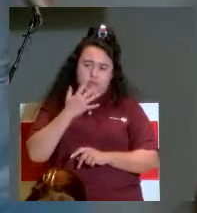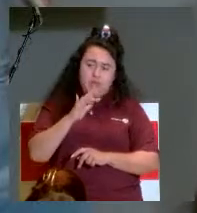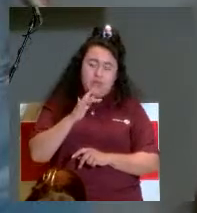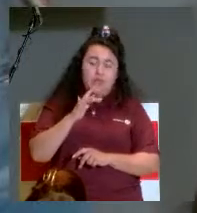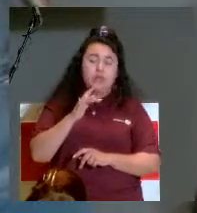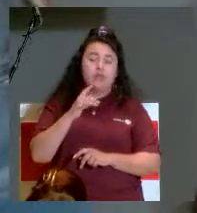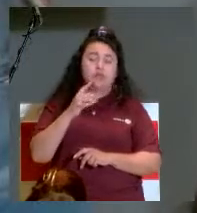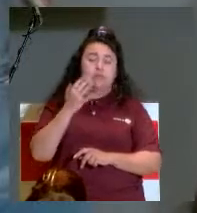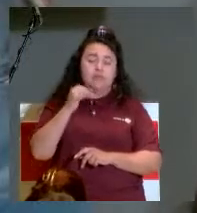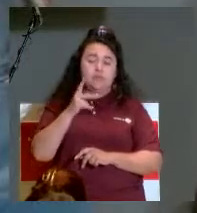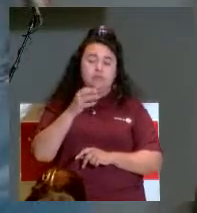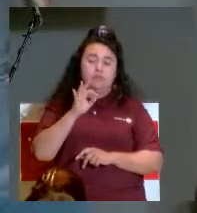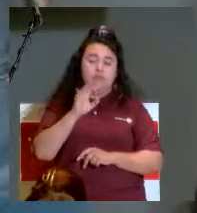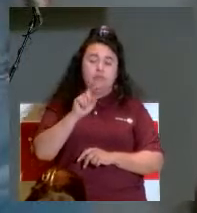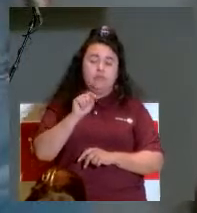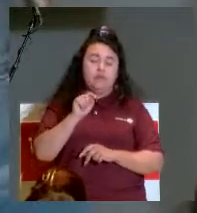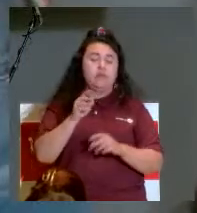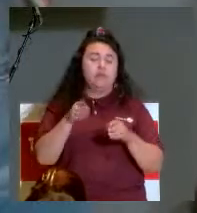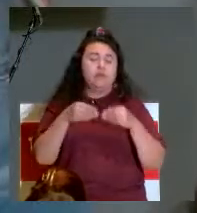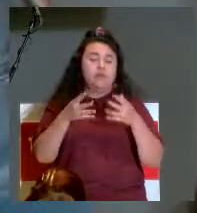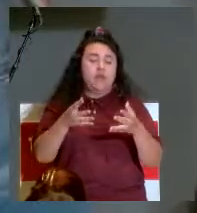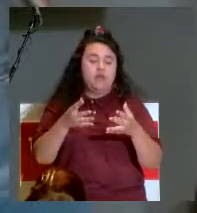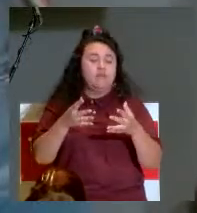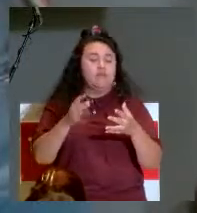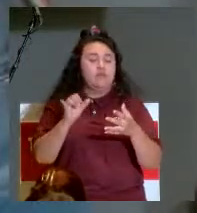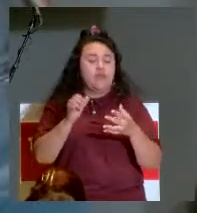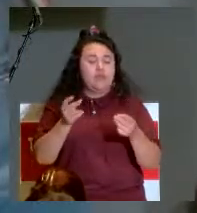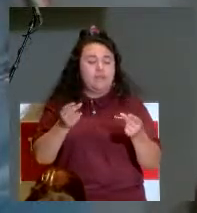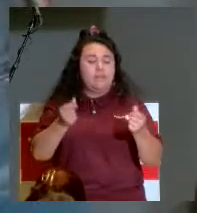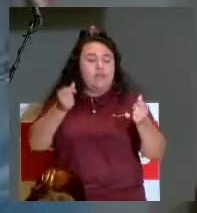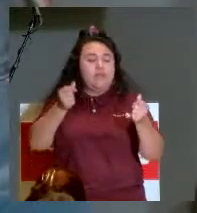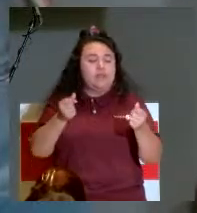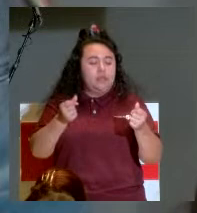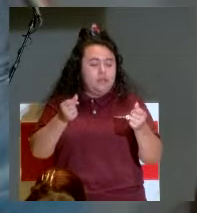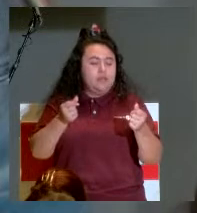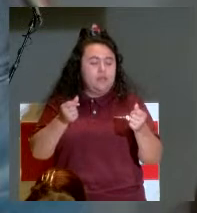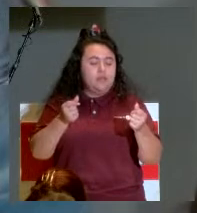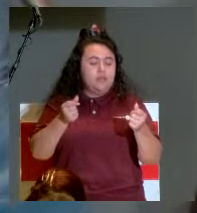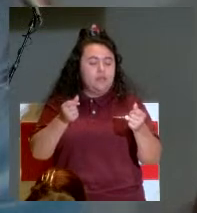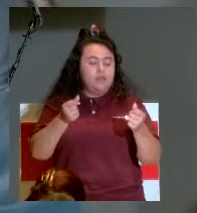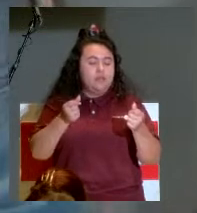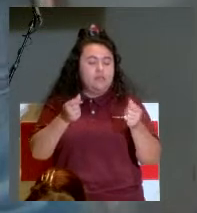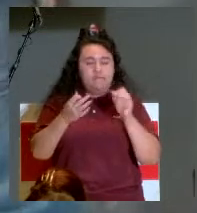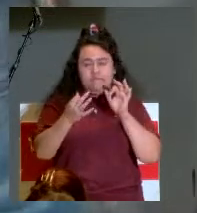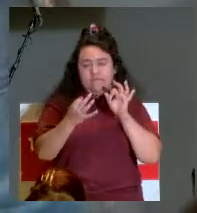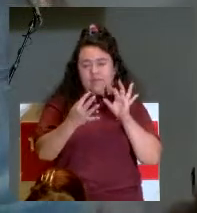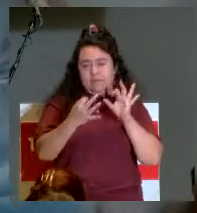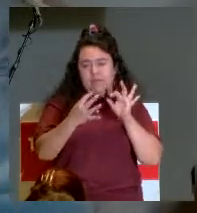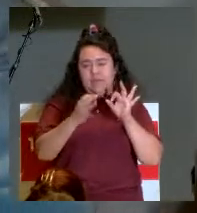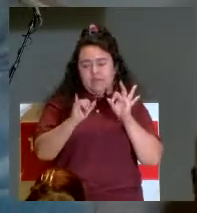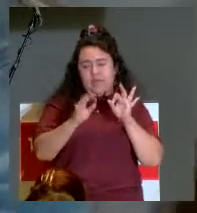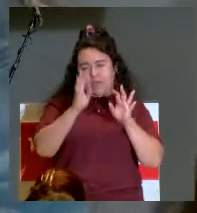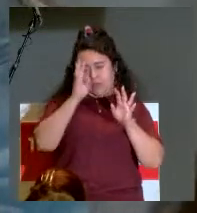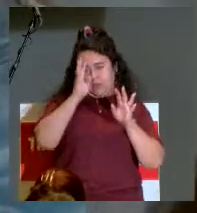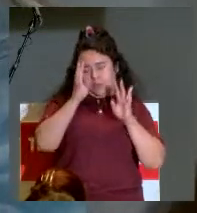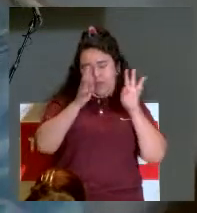because craft gives you kind of like the immediate feedback of